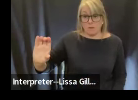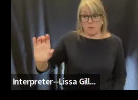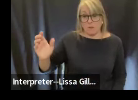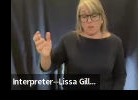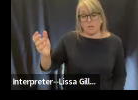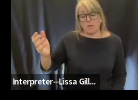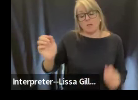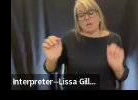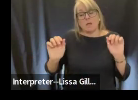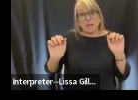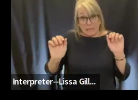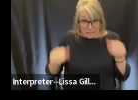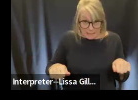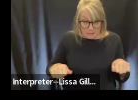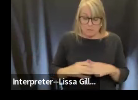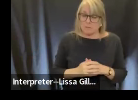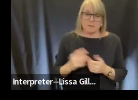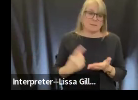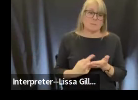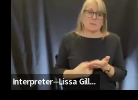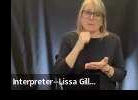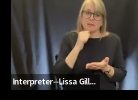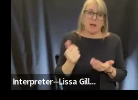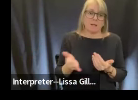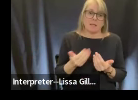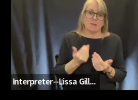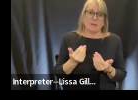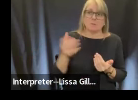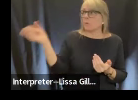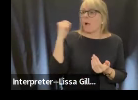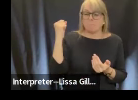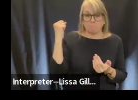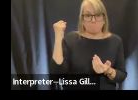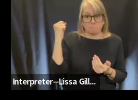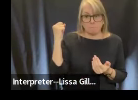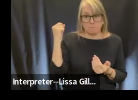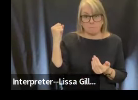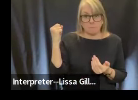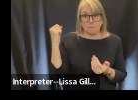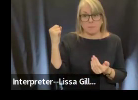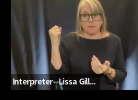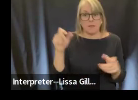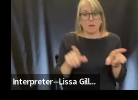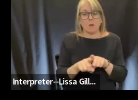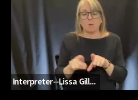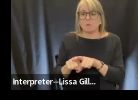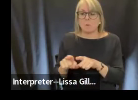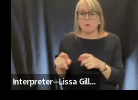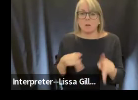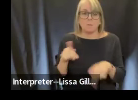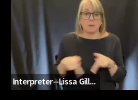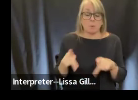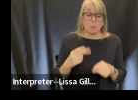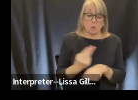You can do that, but sometimes it's not readily available, and sometimes people can confuse